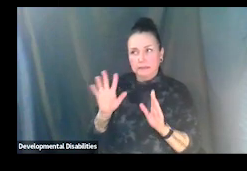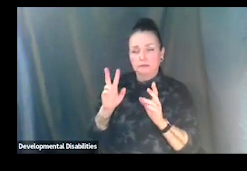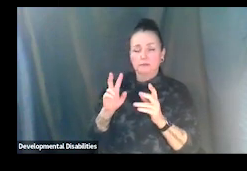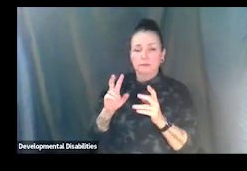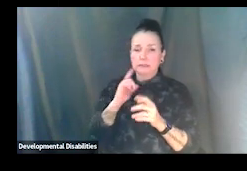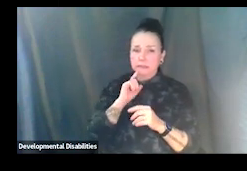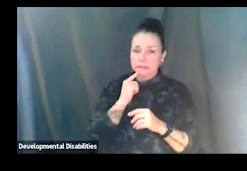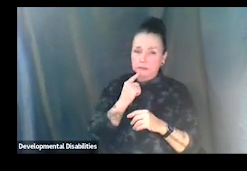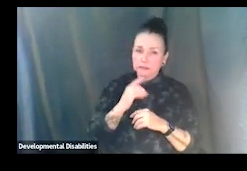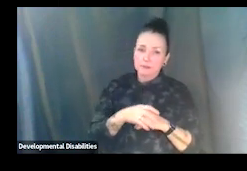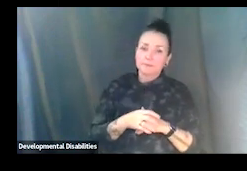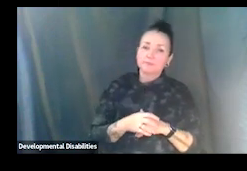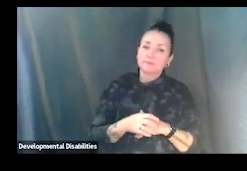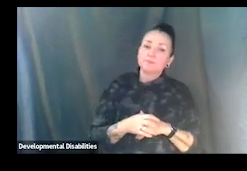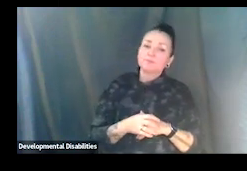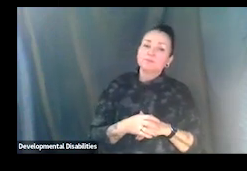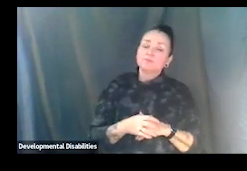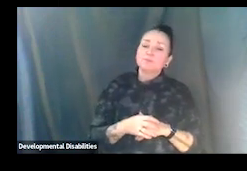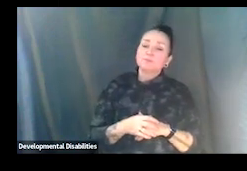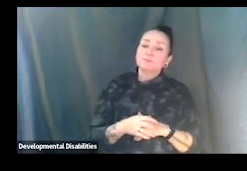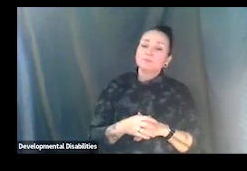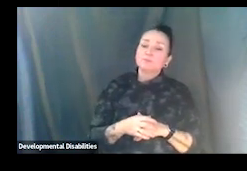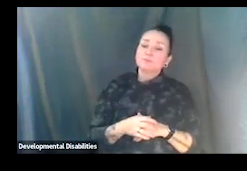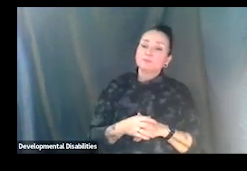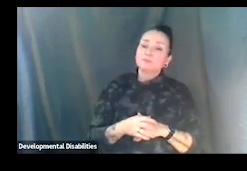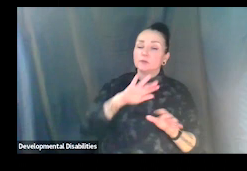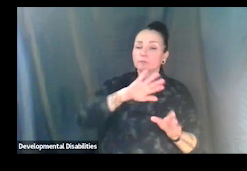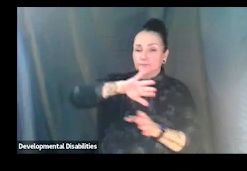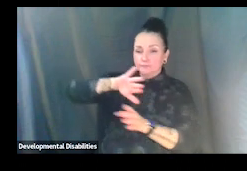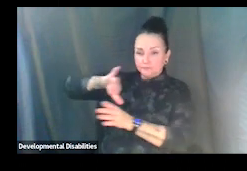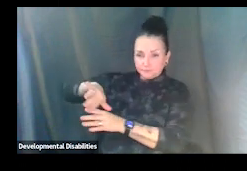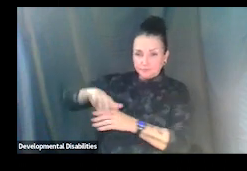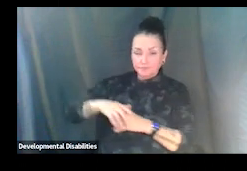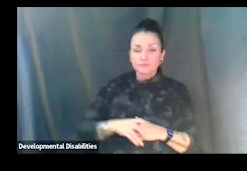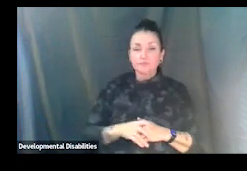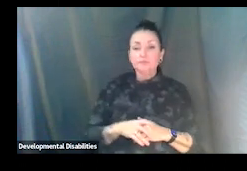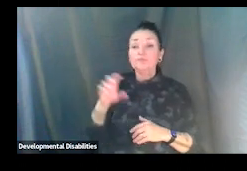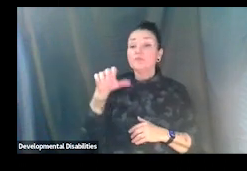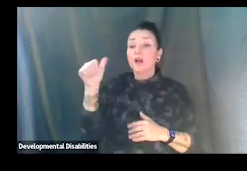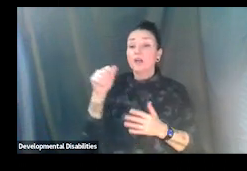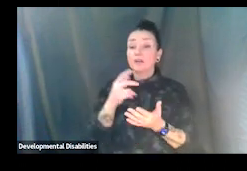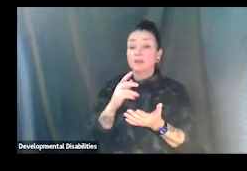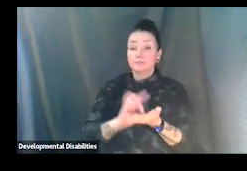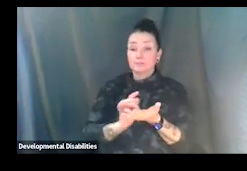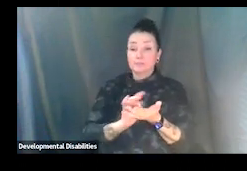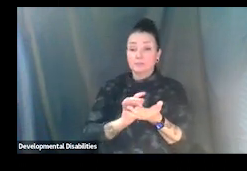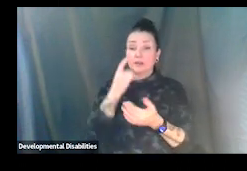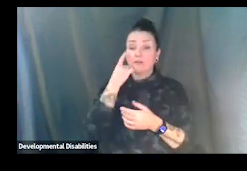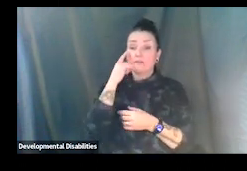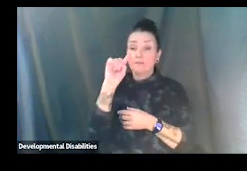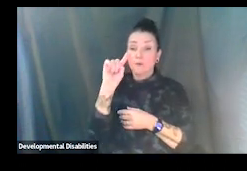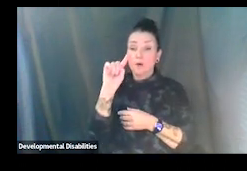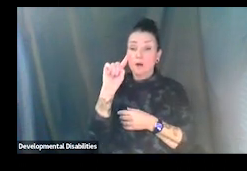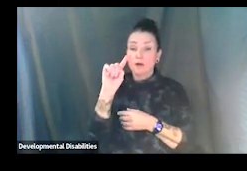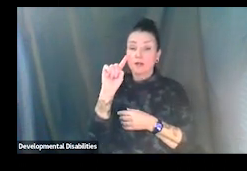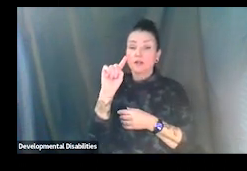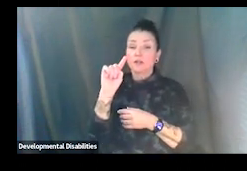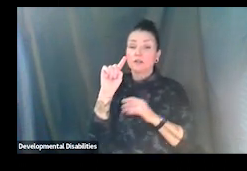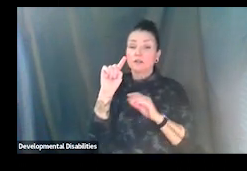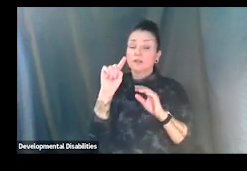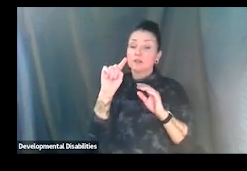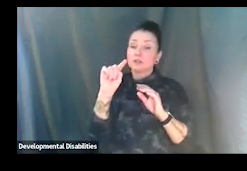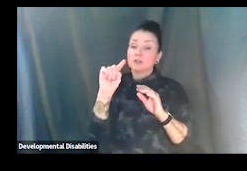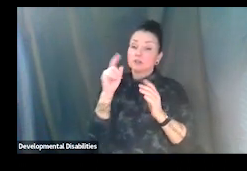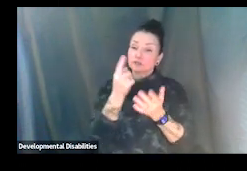are lots and lots of other medicines that have been tried. And I remember once when I was a resident doing a presentation on autism and medication use, and I think almost